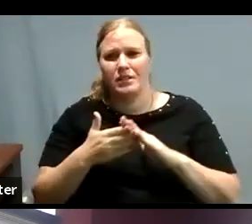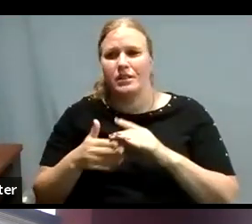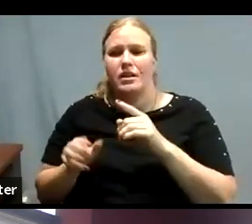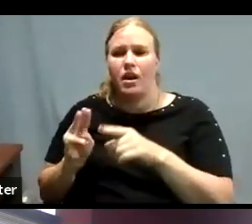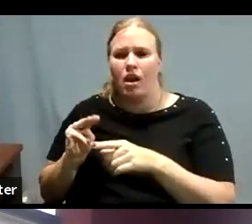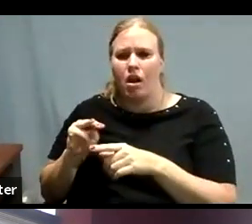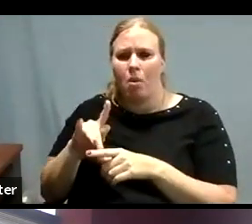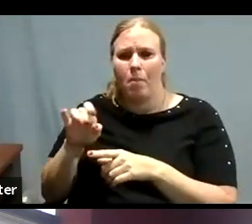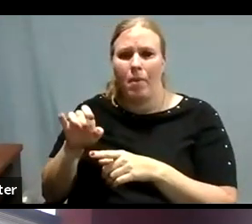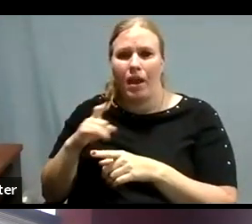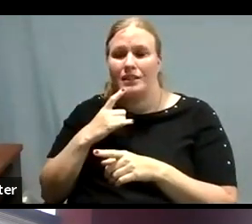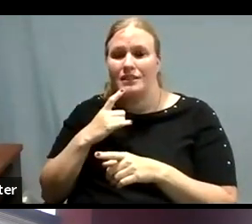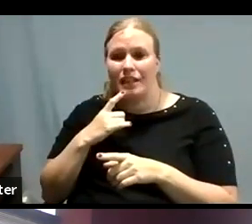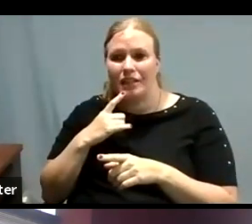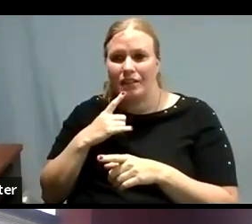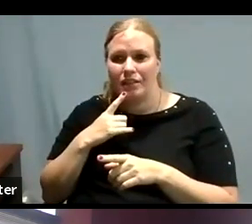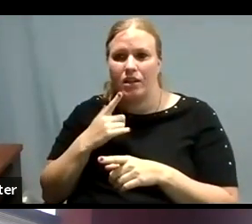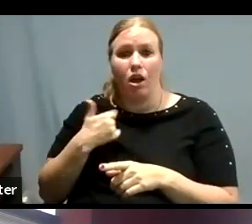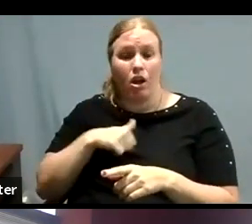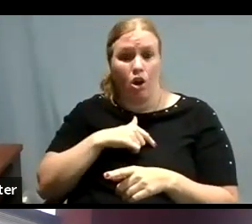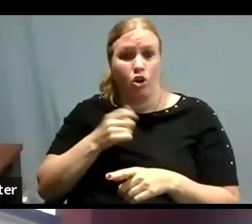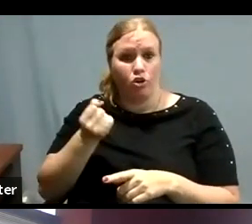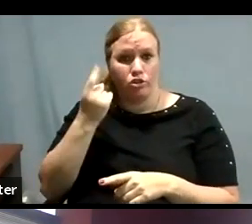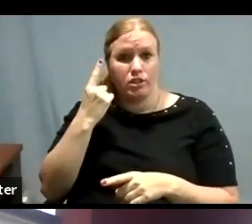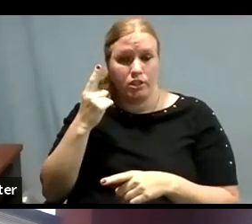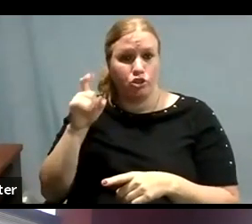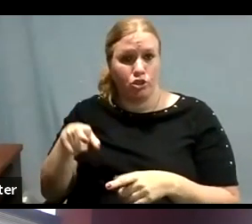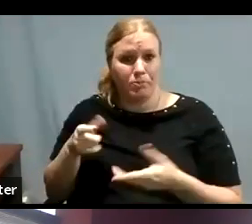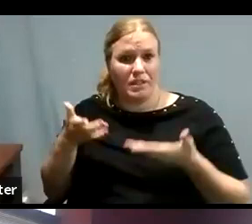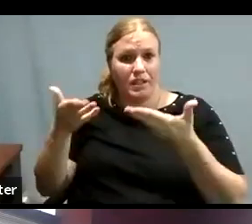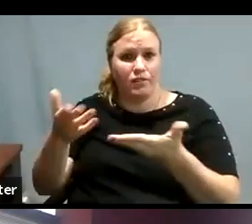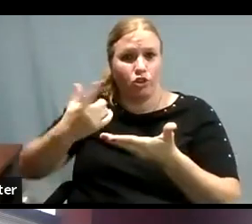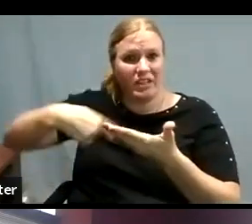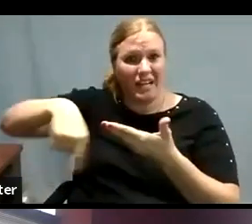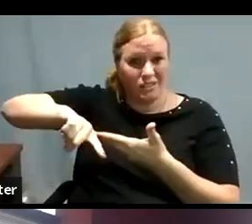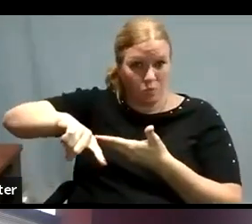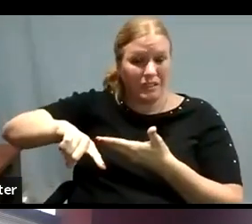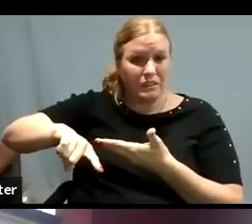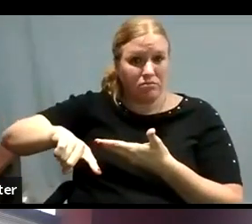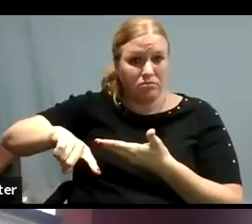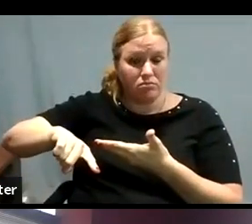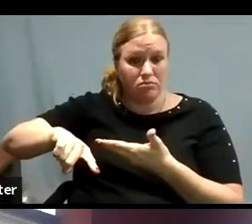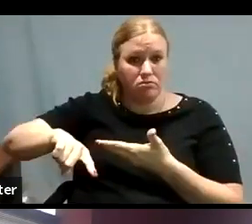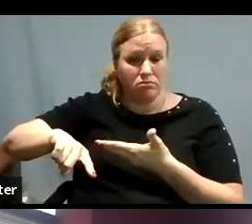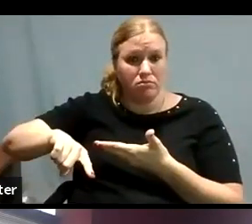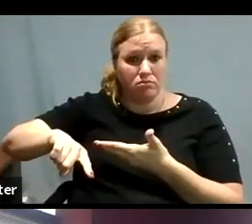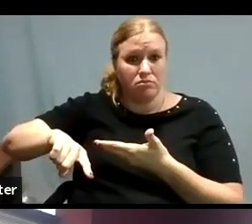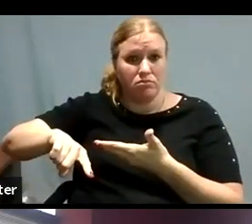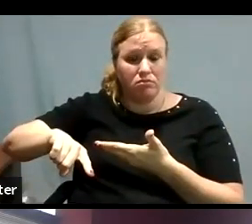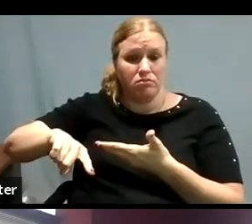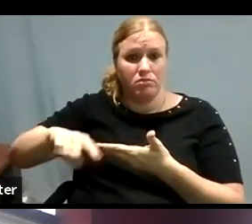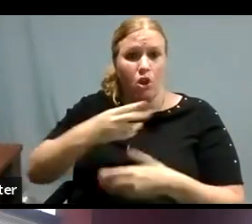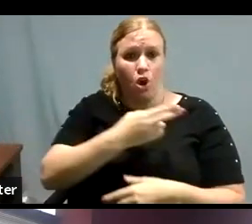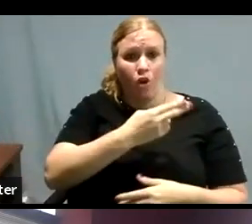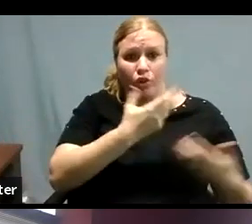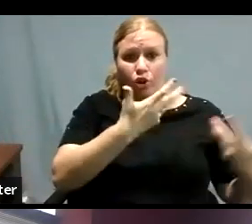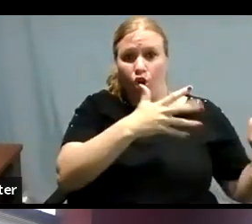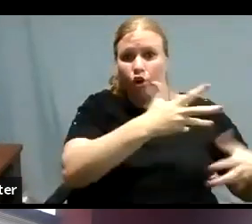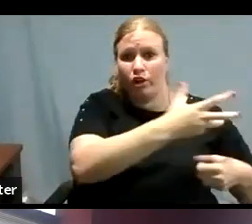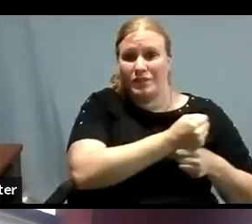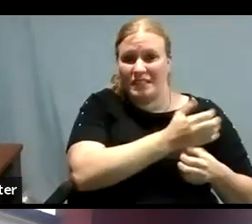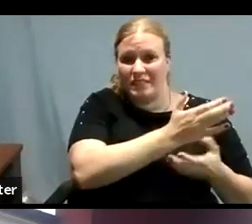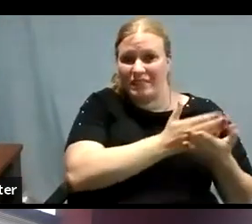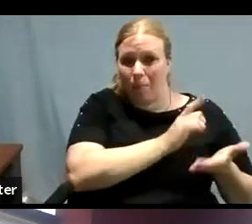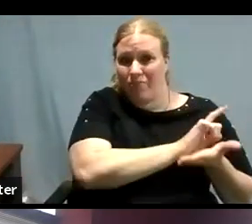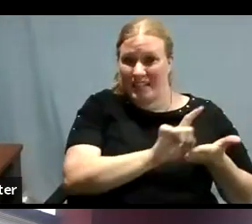mean, it's our understanding that they're actually supposed to be delivered next week. And actually Hartford was already starting to receive some of theirs this